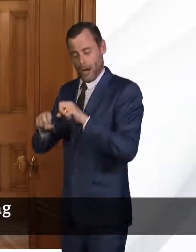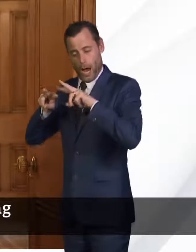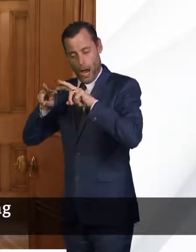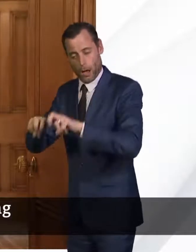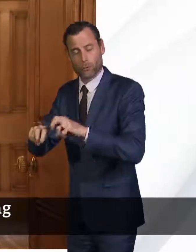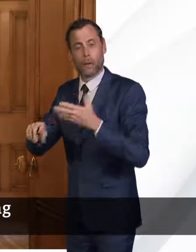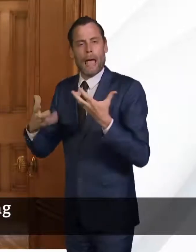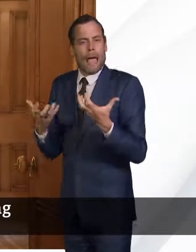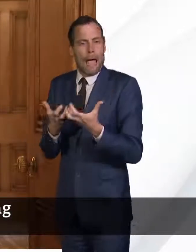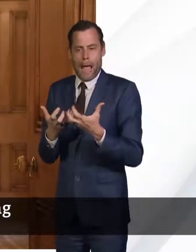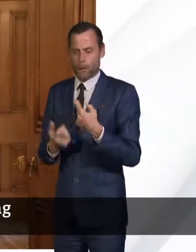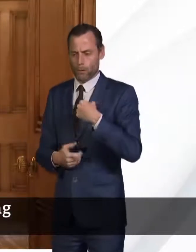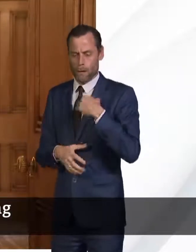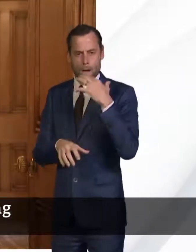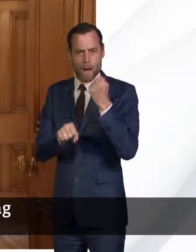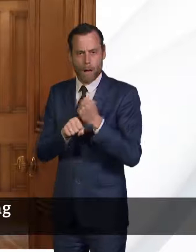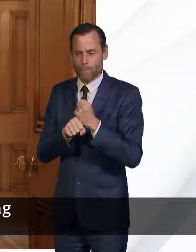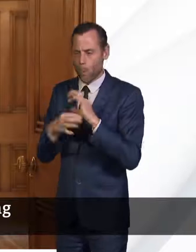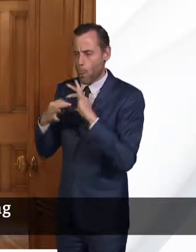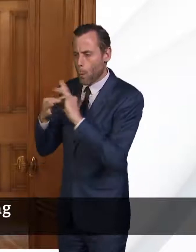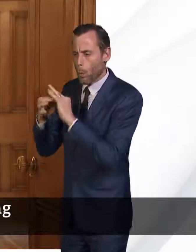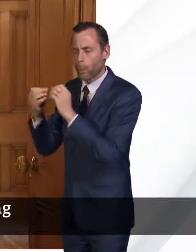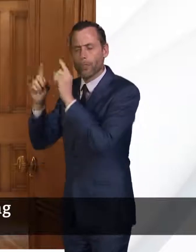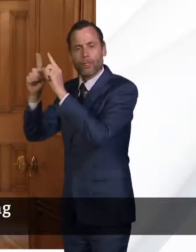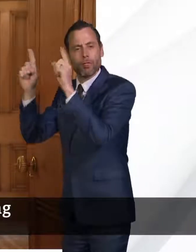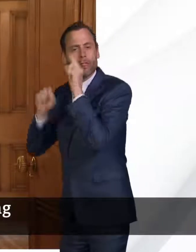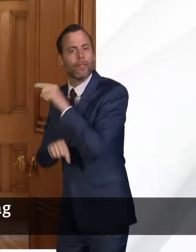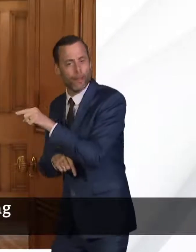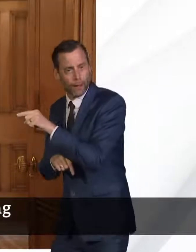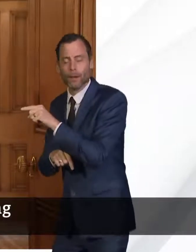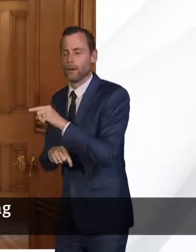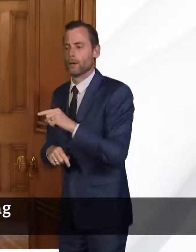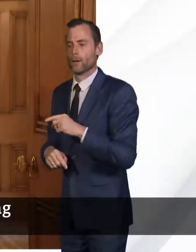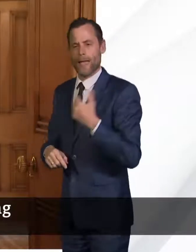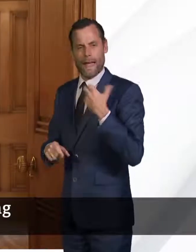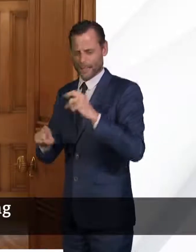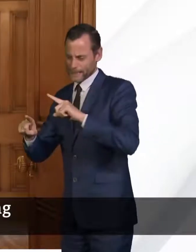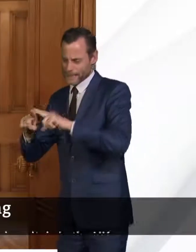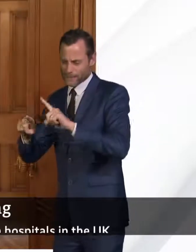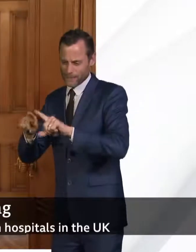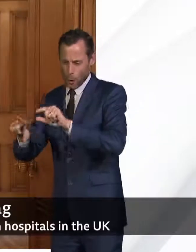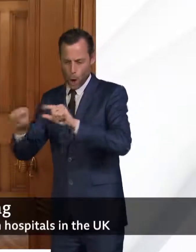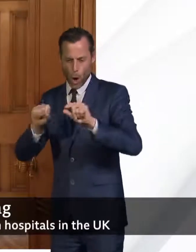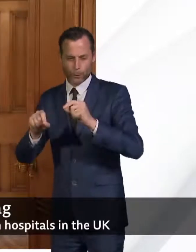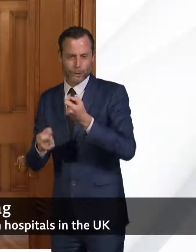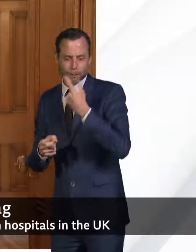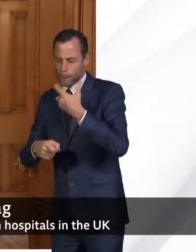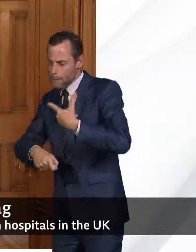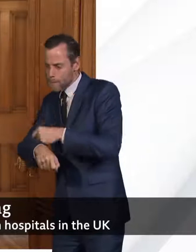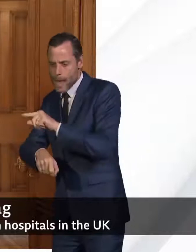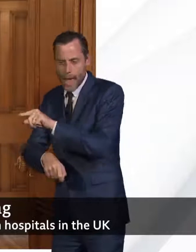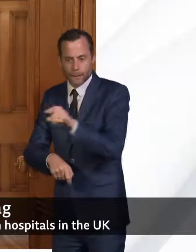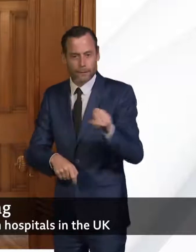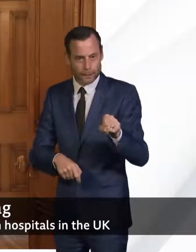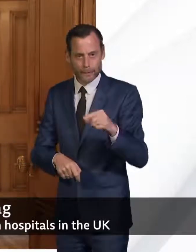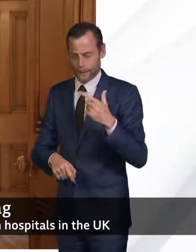working together. In addition, we have to make the best possible use of all the medicines that we have. We're updating the guidelines for the use